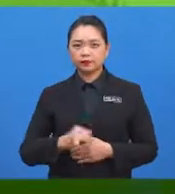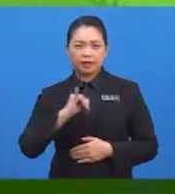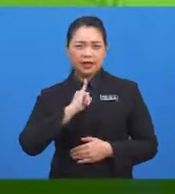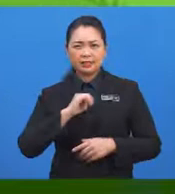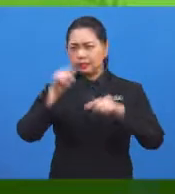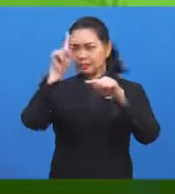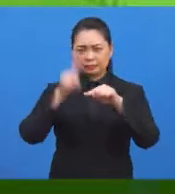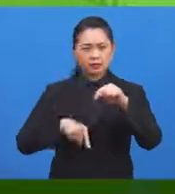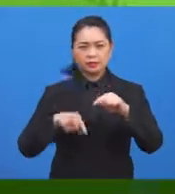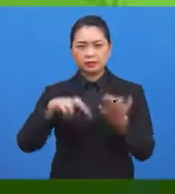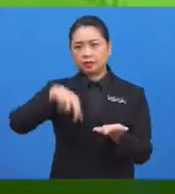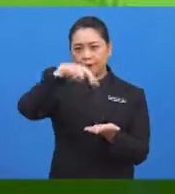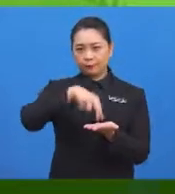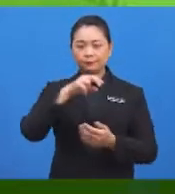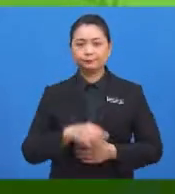I can't jump.